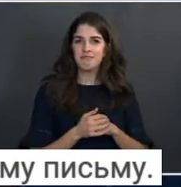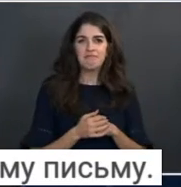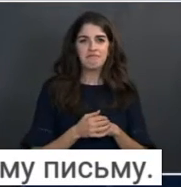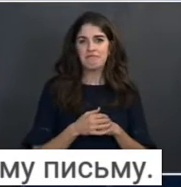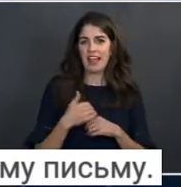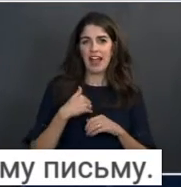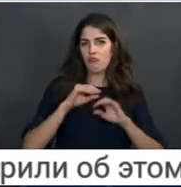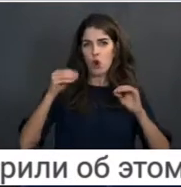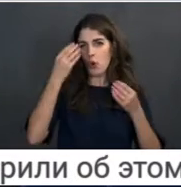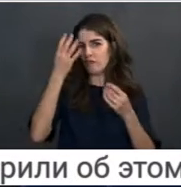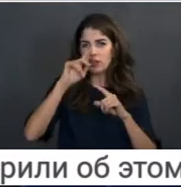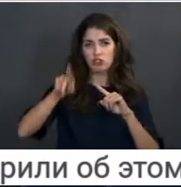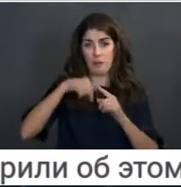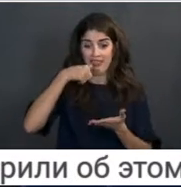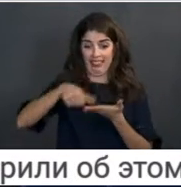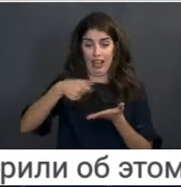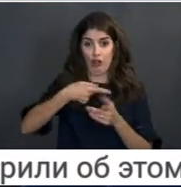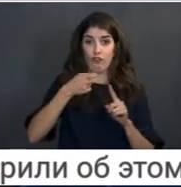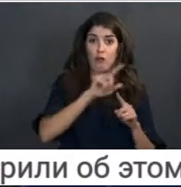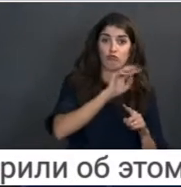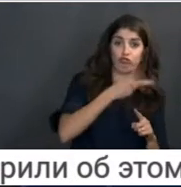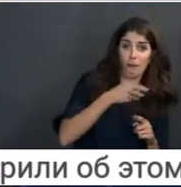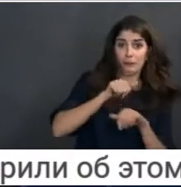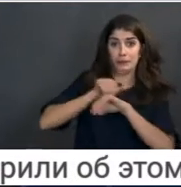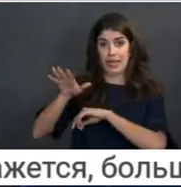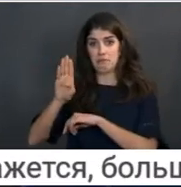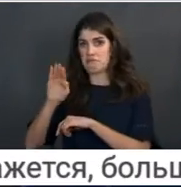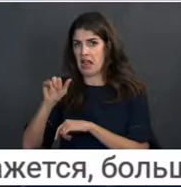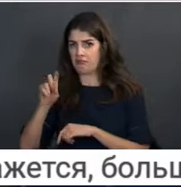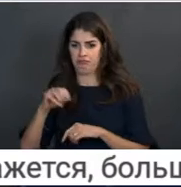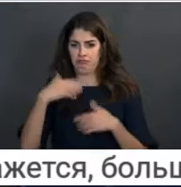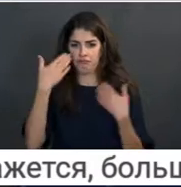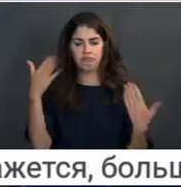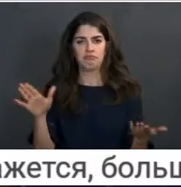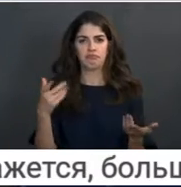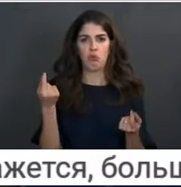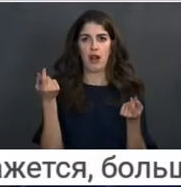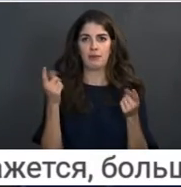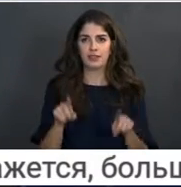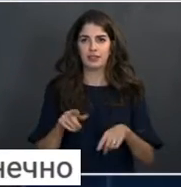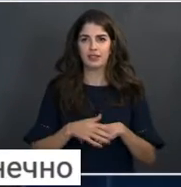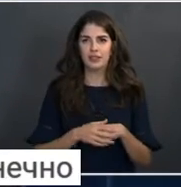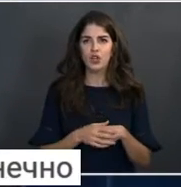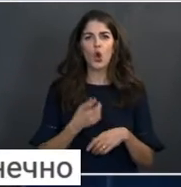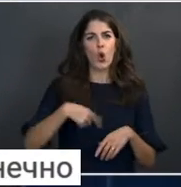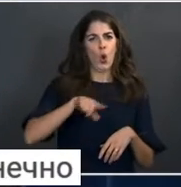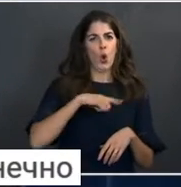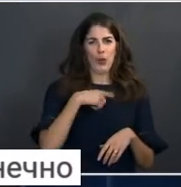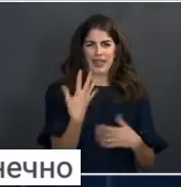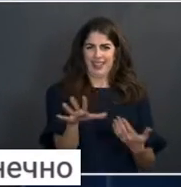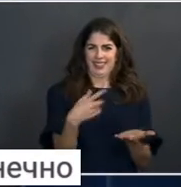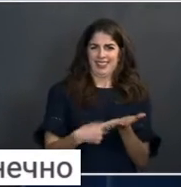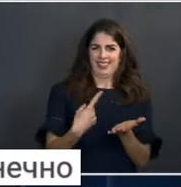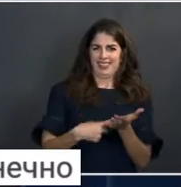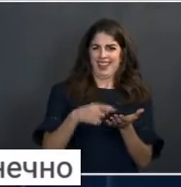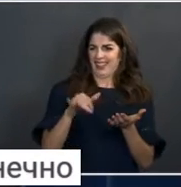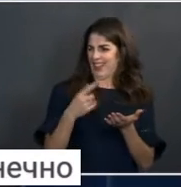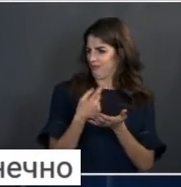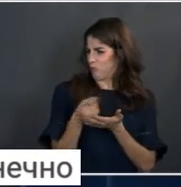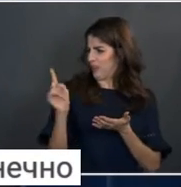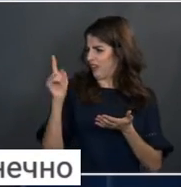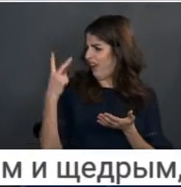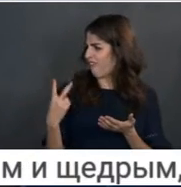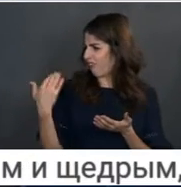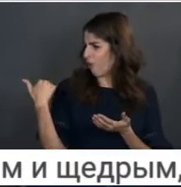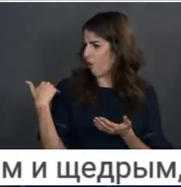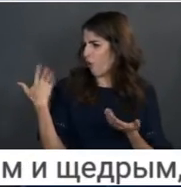any update on the letter. And as I said when we talked about this about a week and a half ago, it seems longer than that, I'm going to acknowledge. The president,